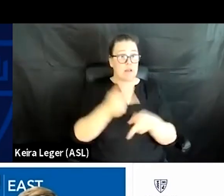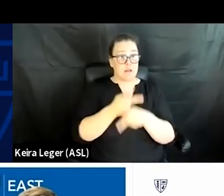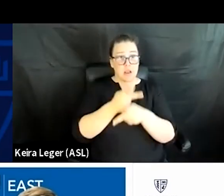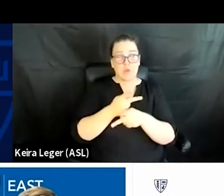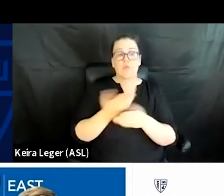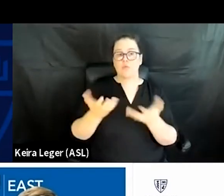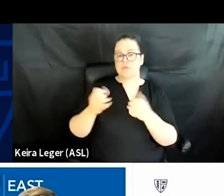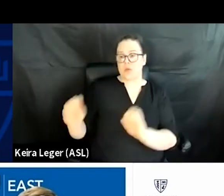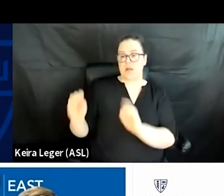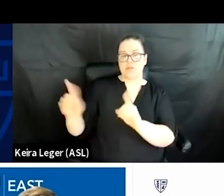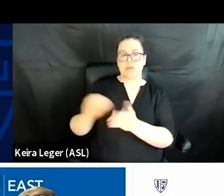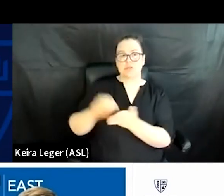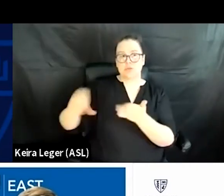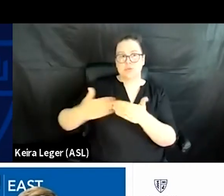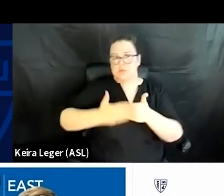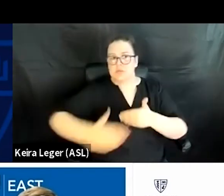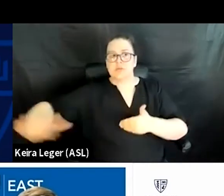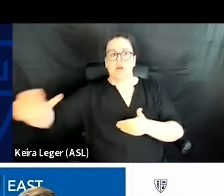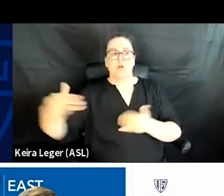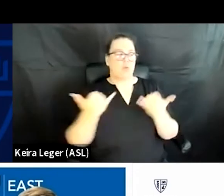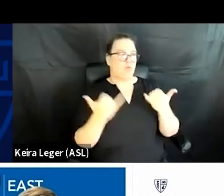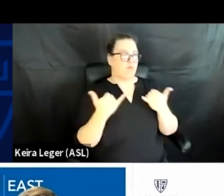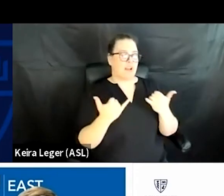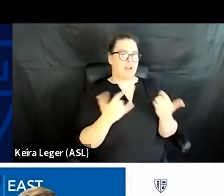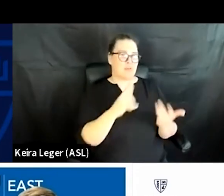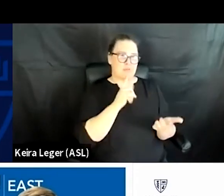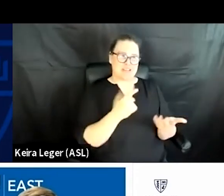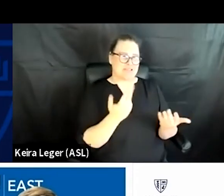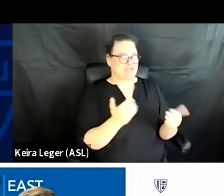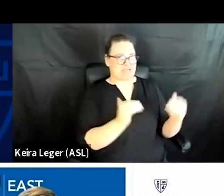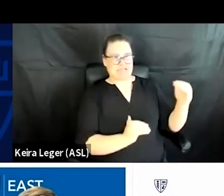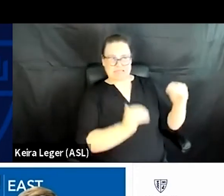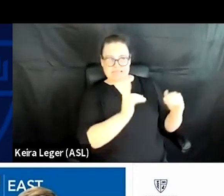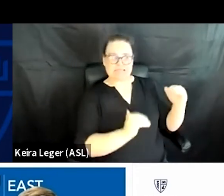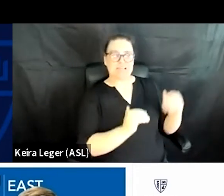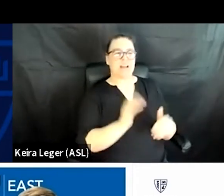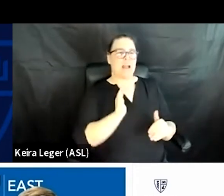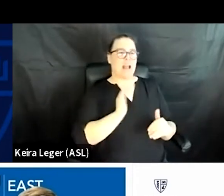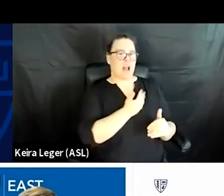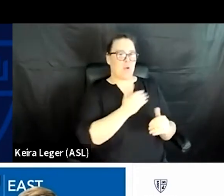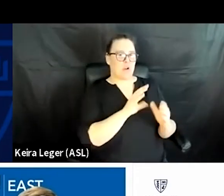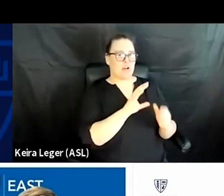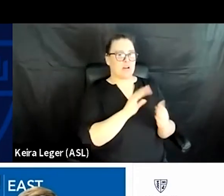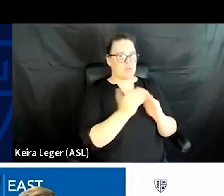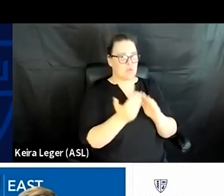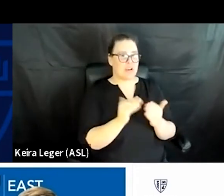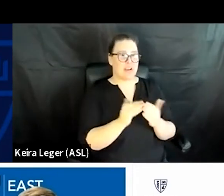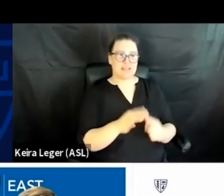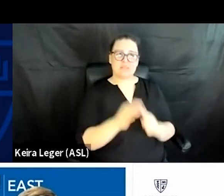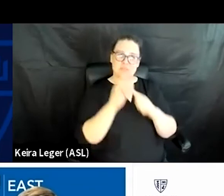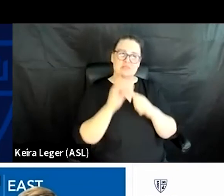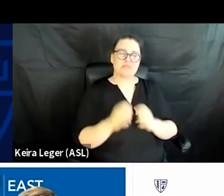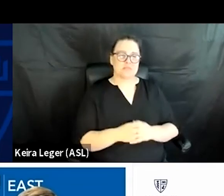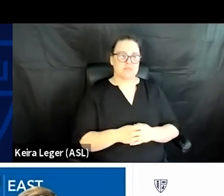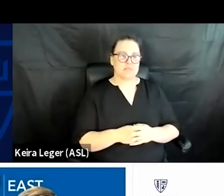that going forward. But right now there is a disparity, especially in our community. Our community is a You very kind of diverse froze community. up there